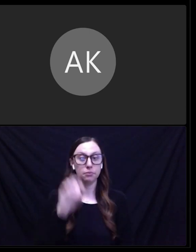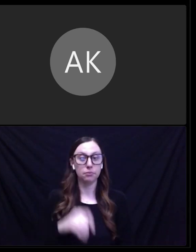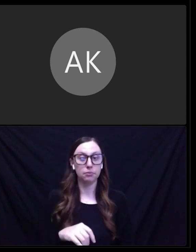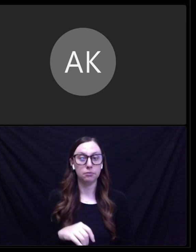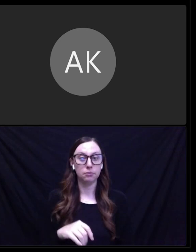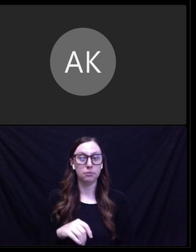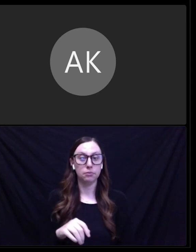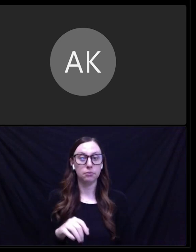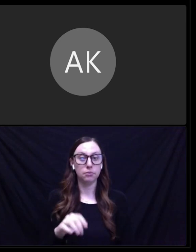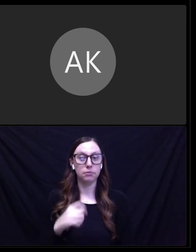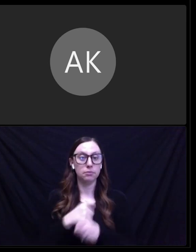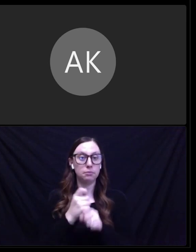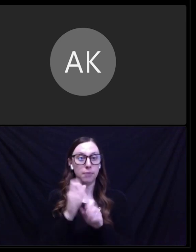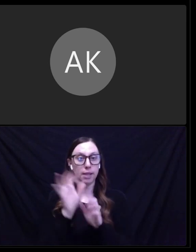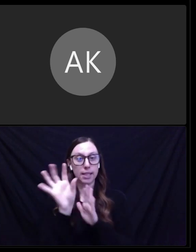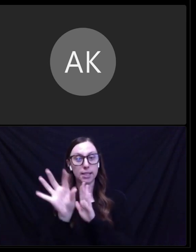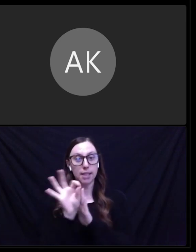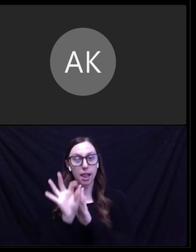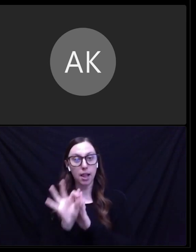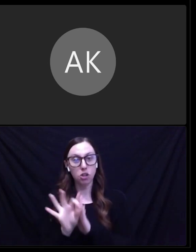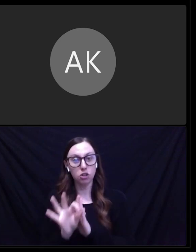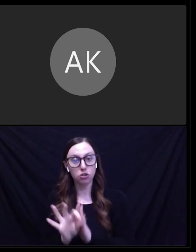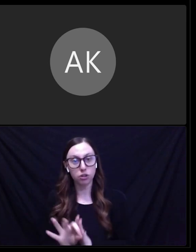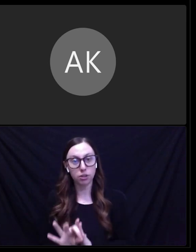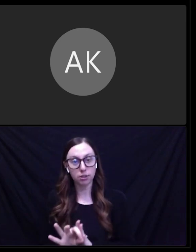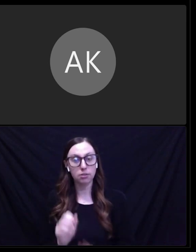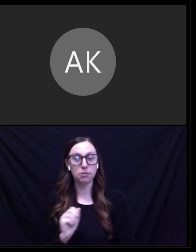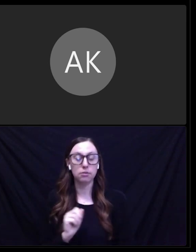make my selections.